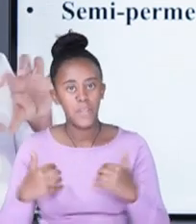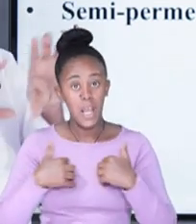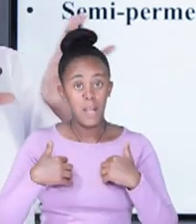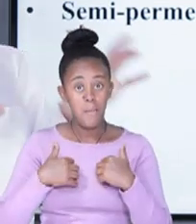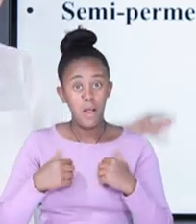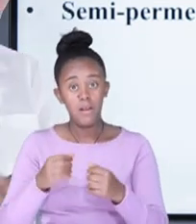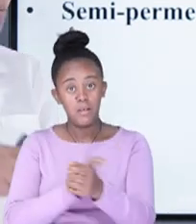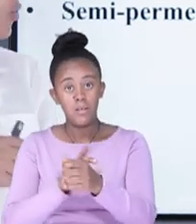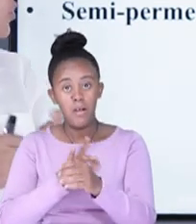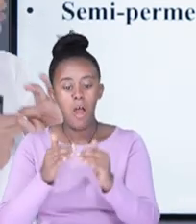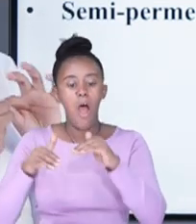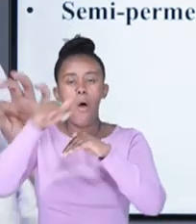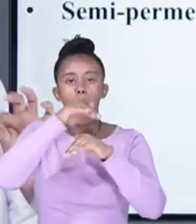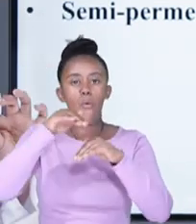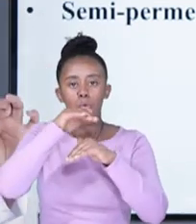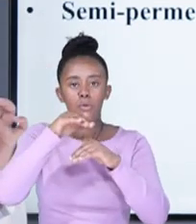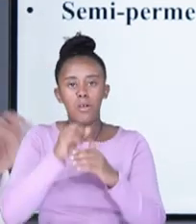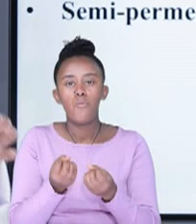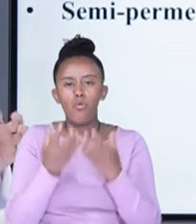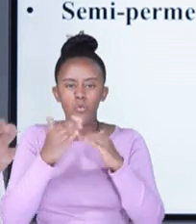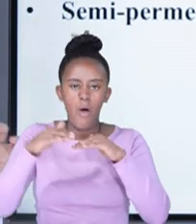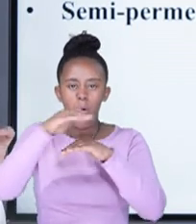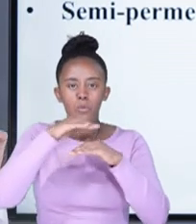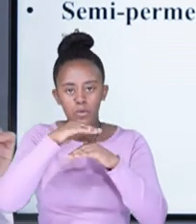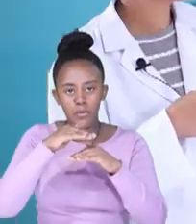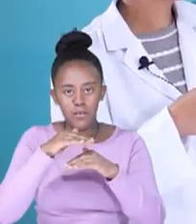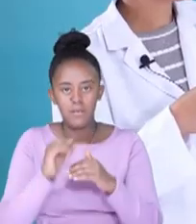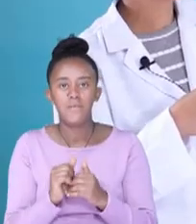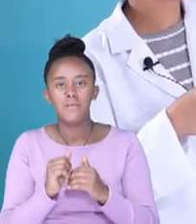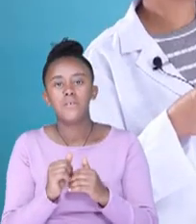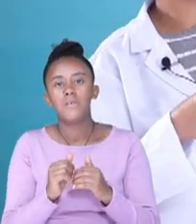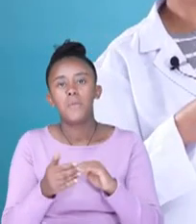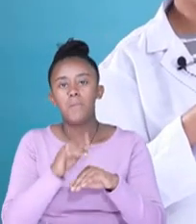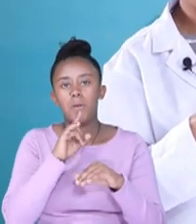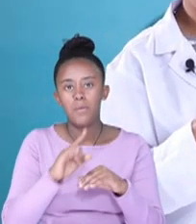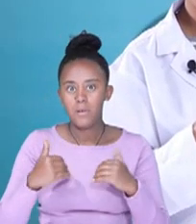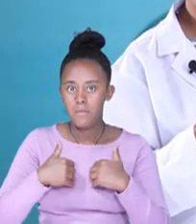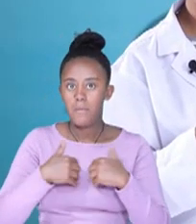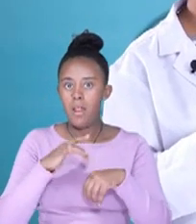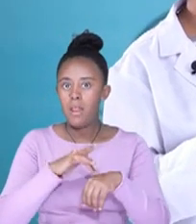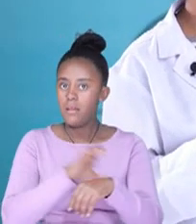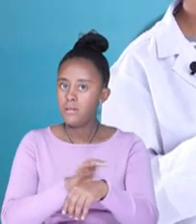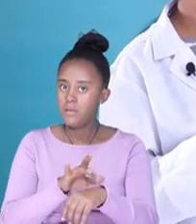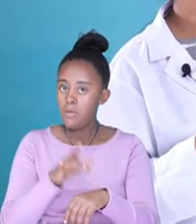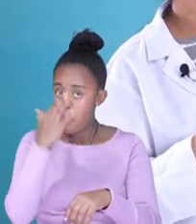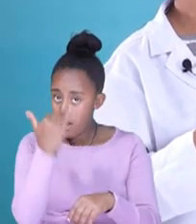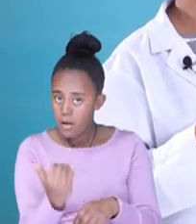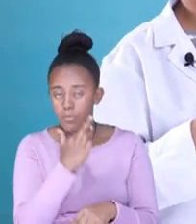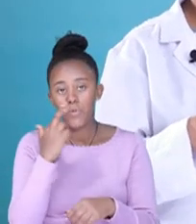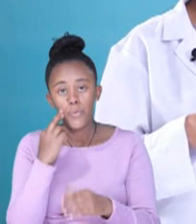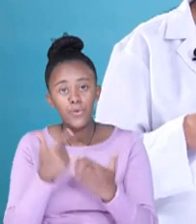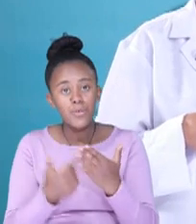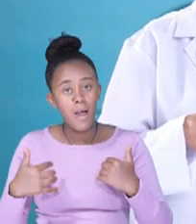cells, it is the outermost layer or the outermost membrane in case of animal cell. Why?